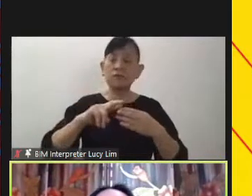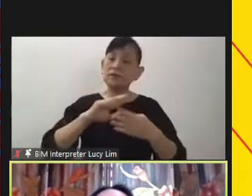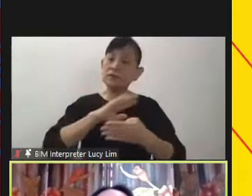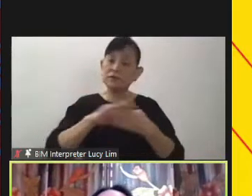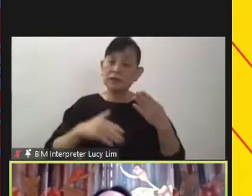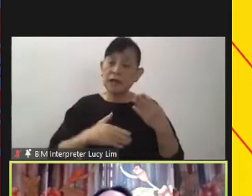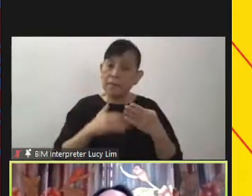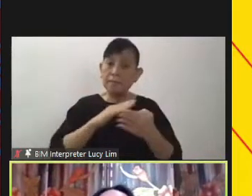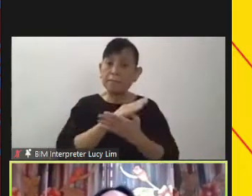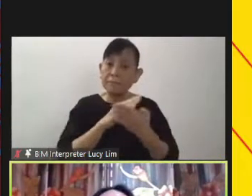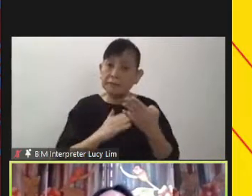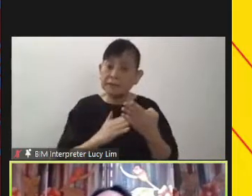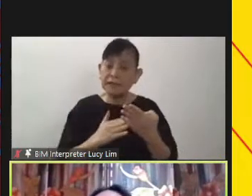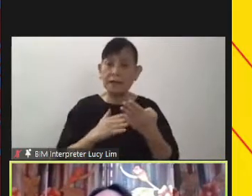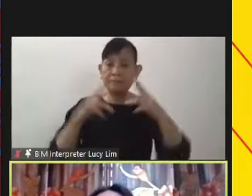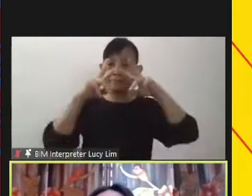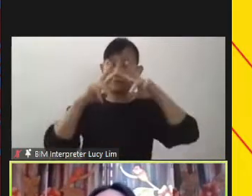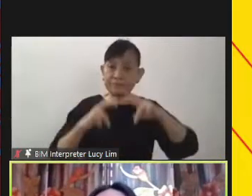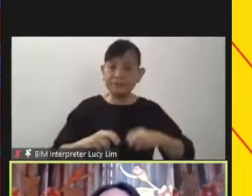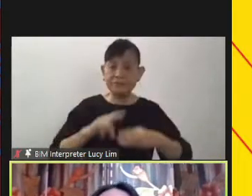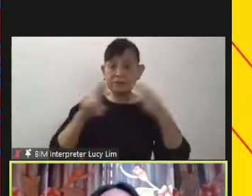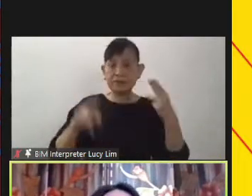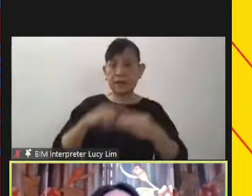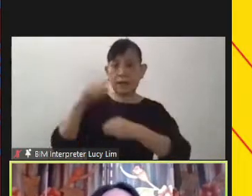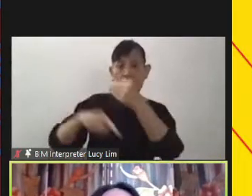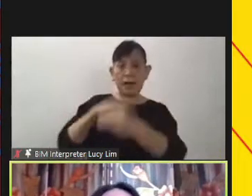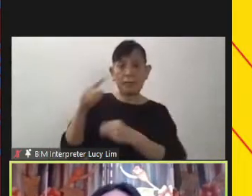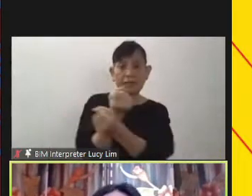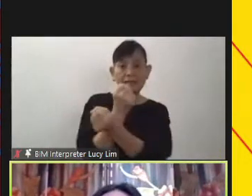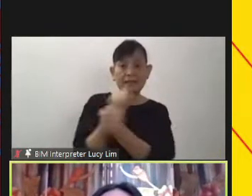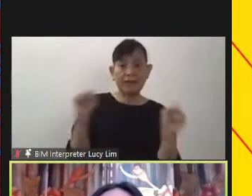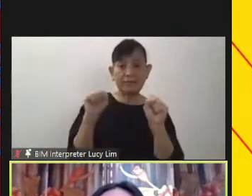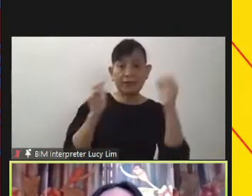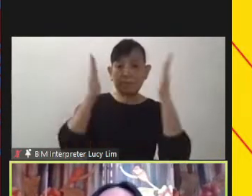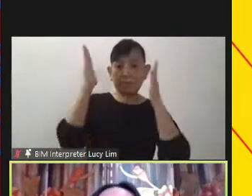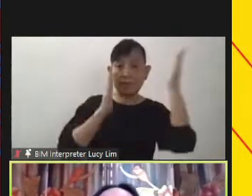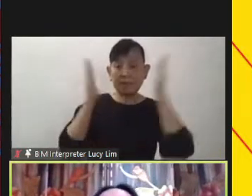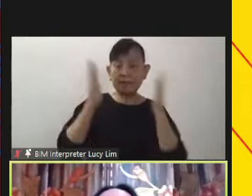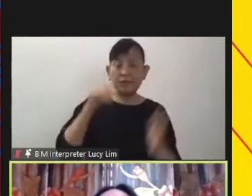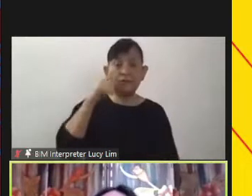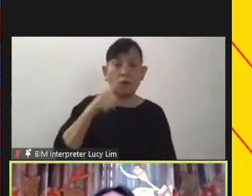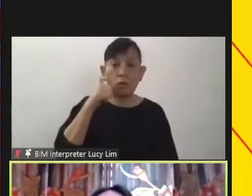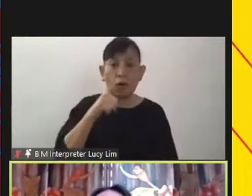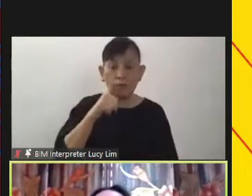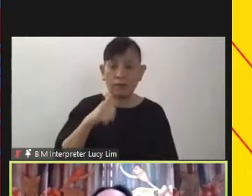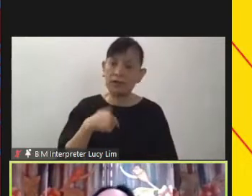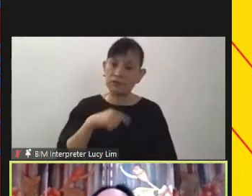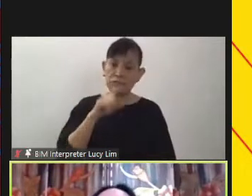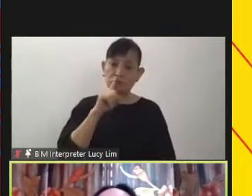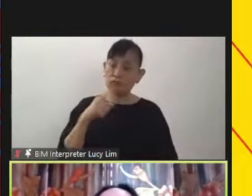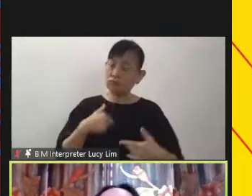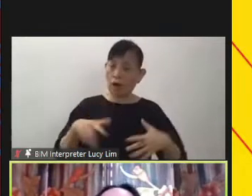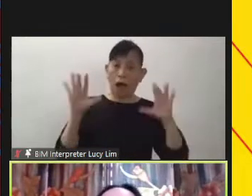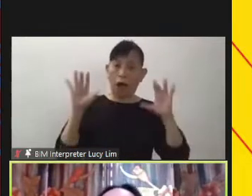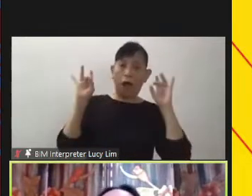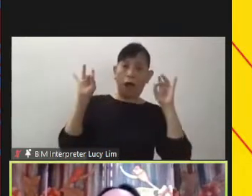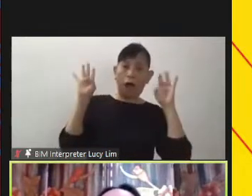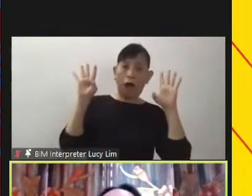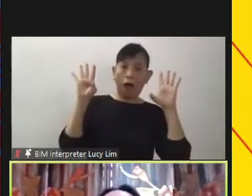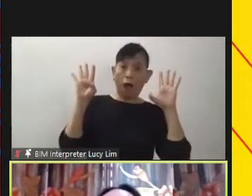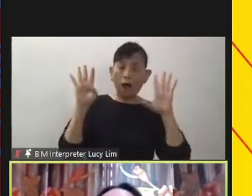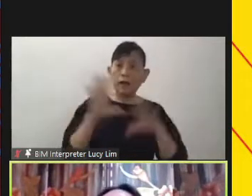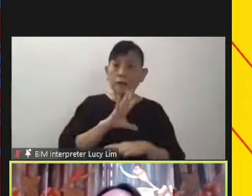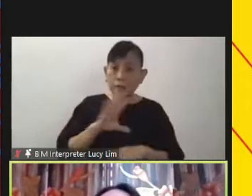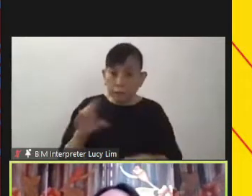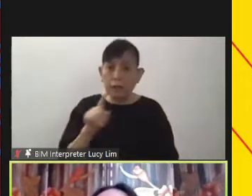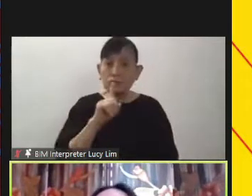results, regarding the safety of women in Malaysia. And it's quite horrifying. I don't mean to scare any women or girls, but we do have to